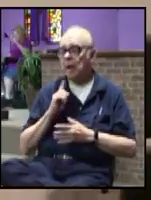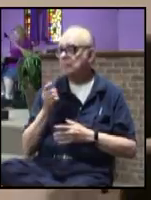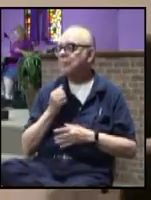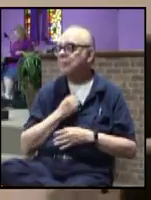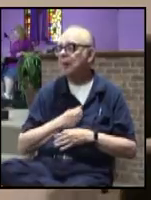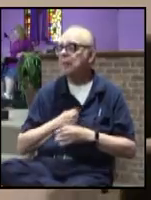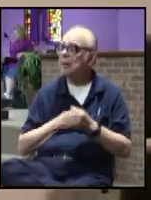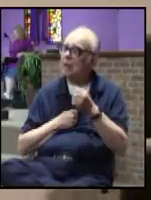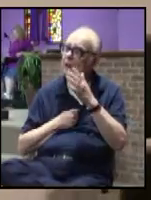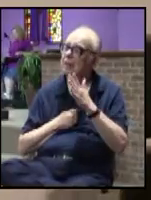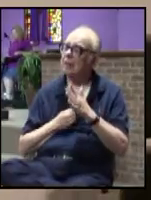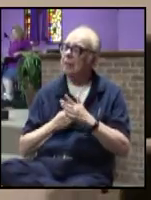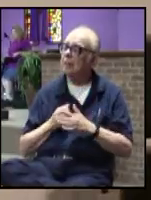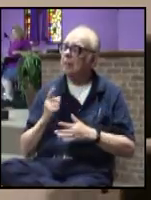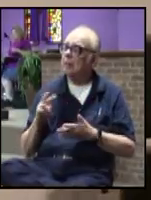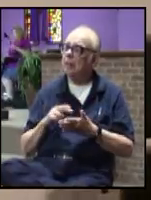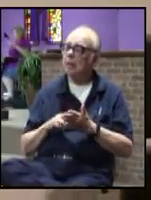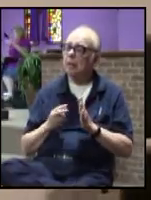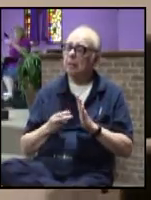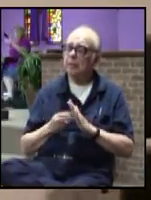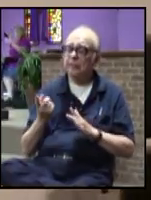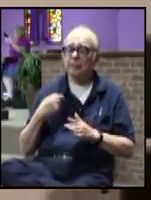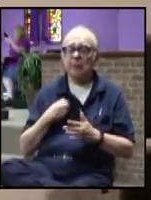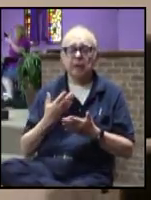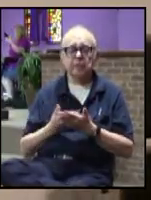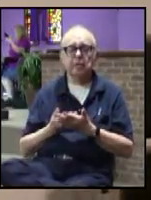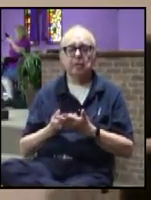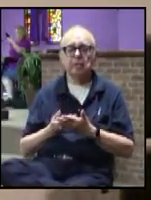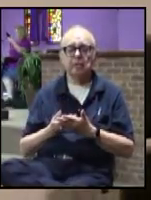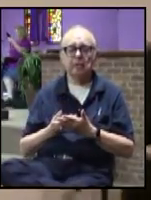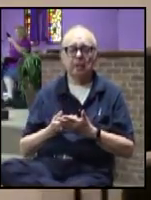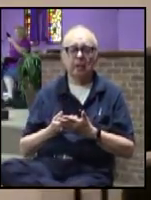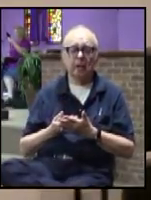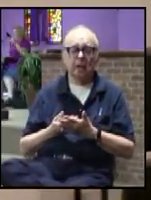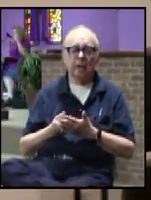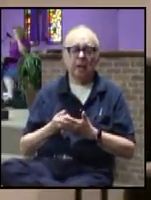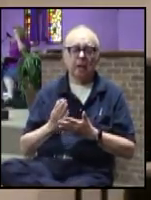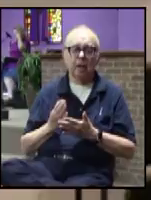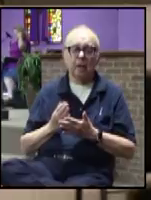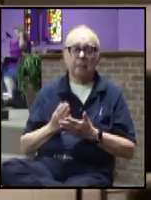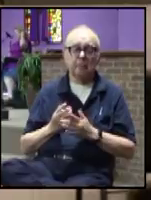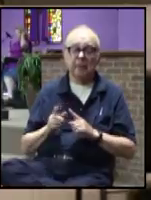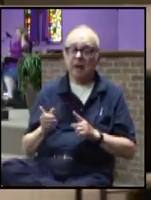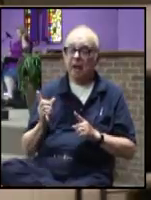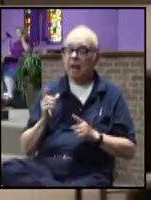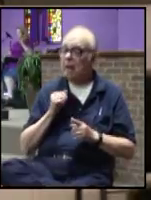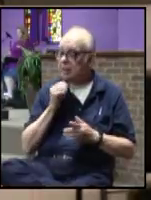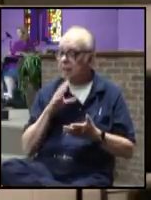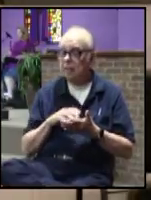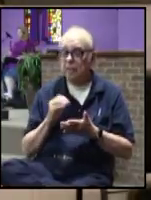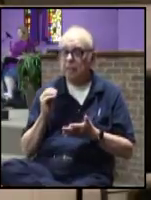am so sorry. You meant this for my good. And God, I didn't learn.